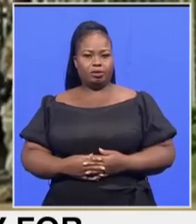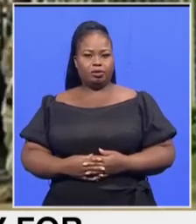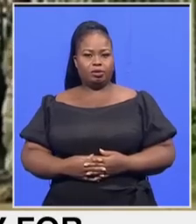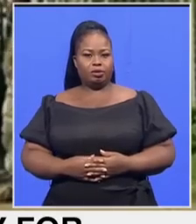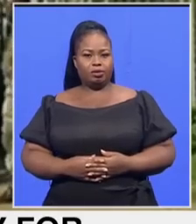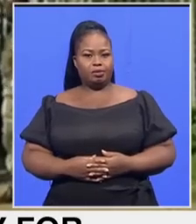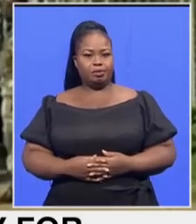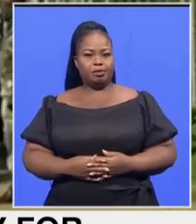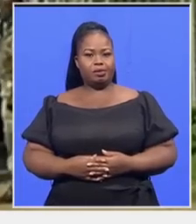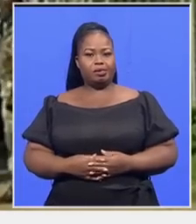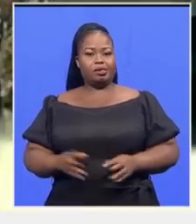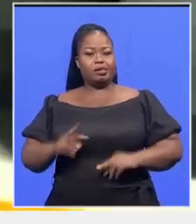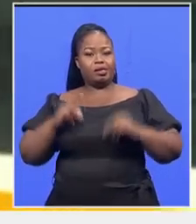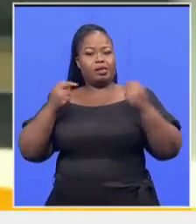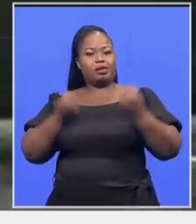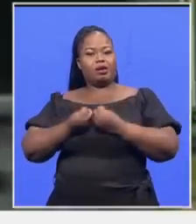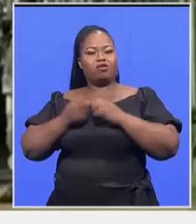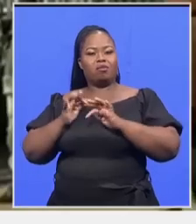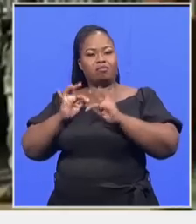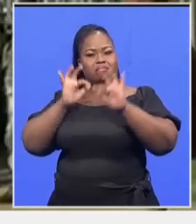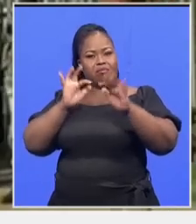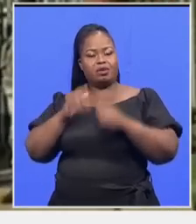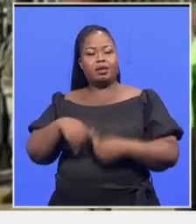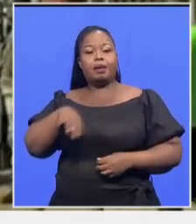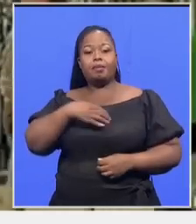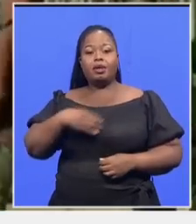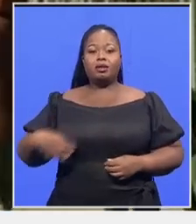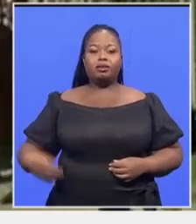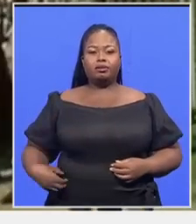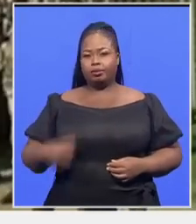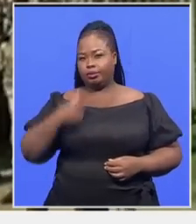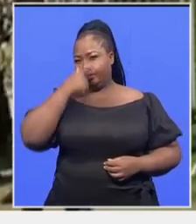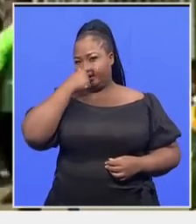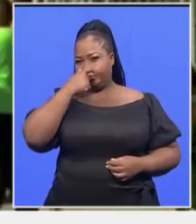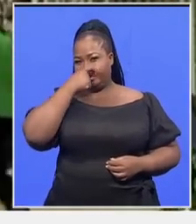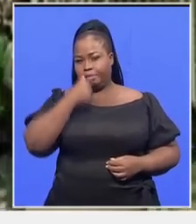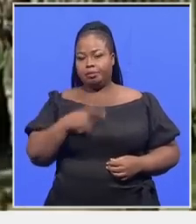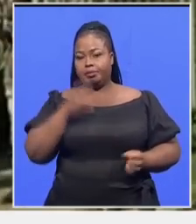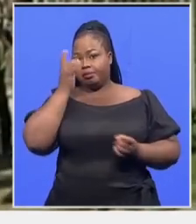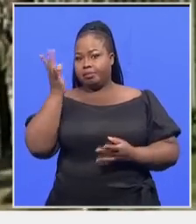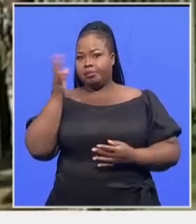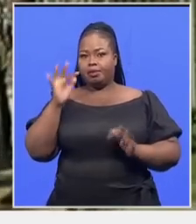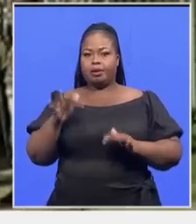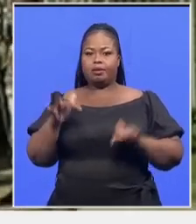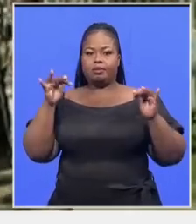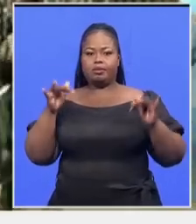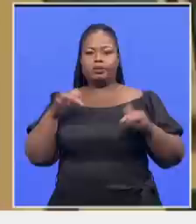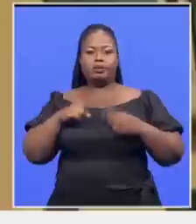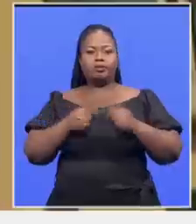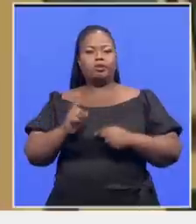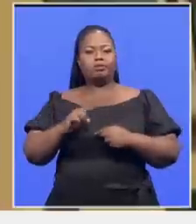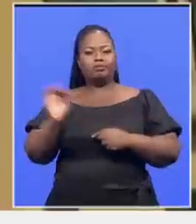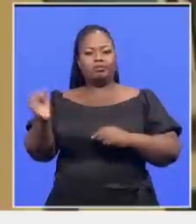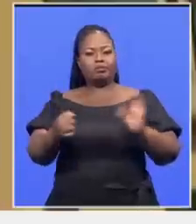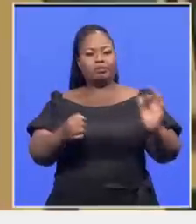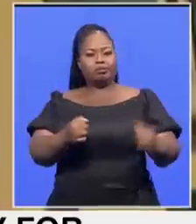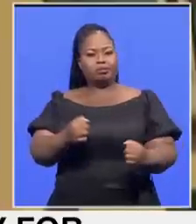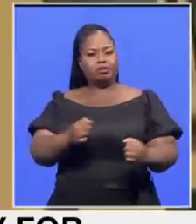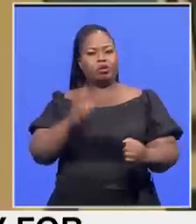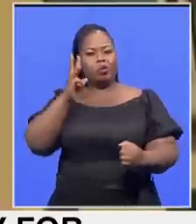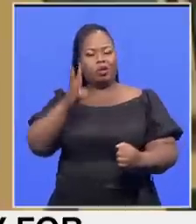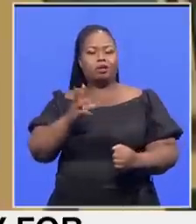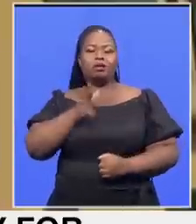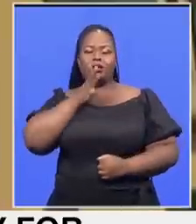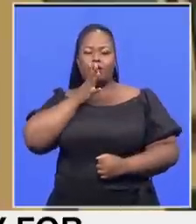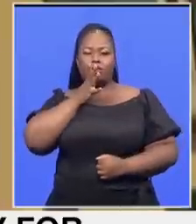On the eve of the national shutdown, President Cyril Ramaphosa informed Parliament about the deployment of